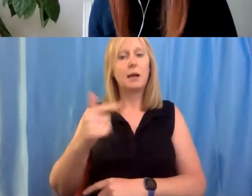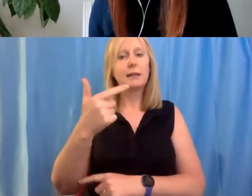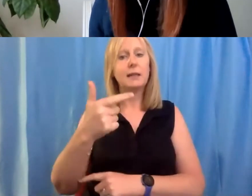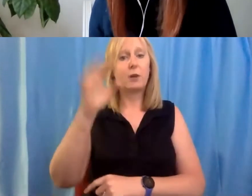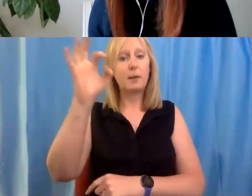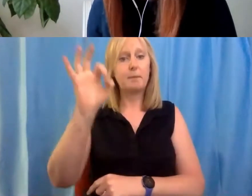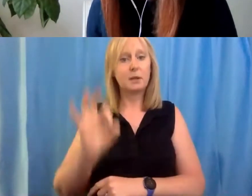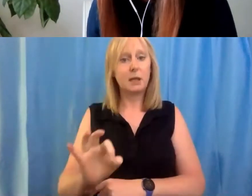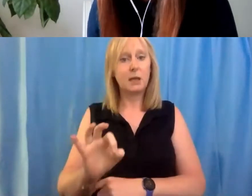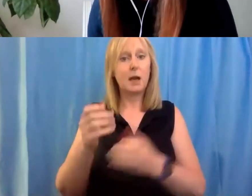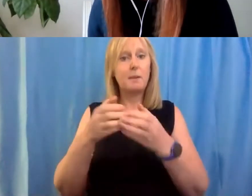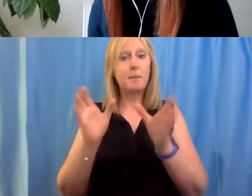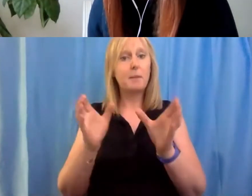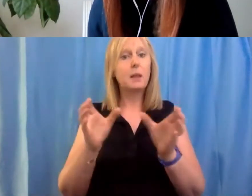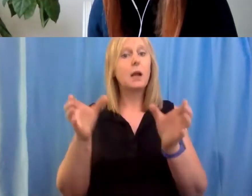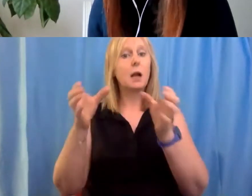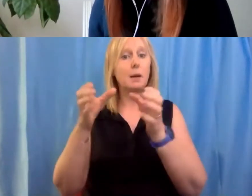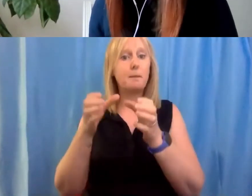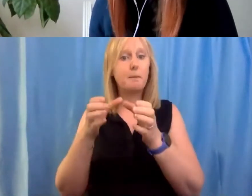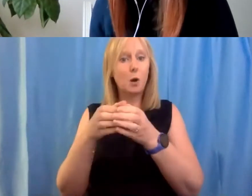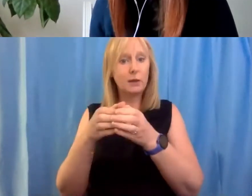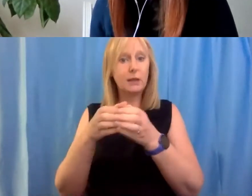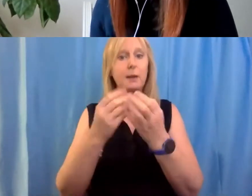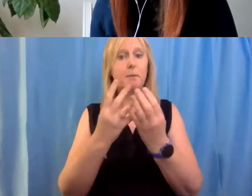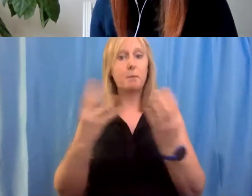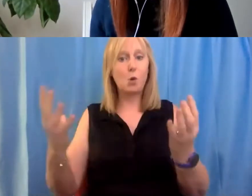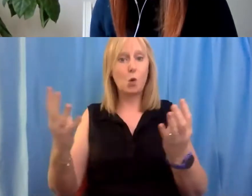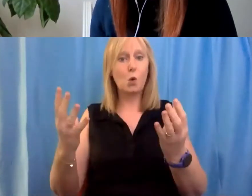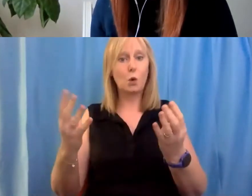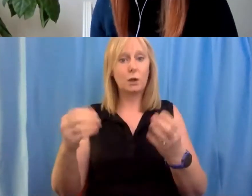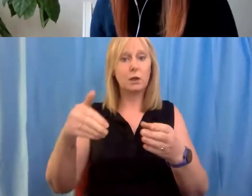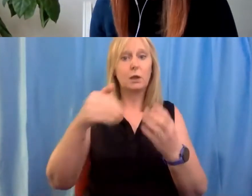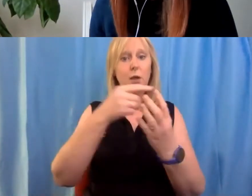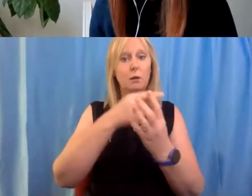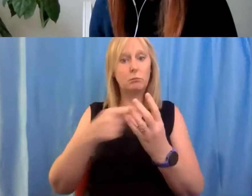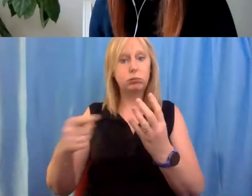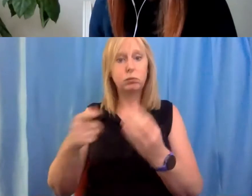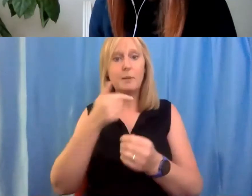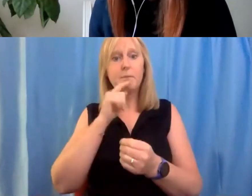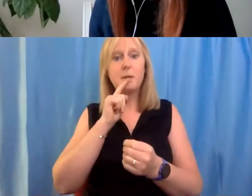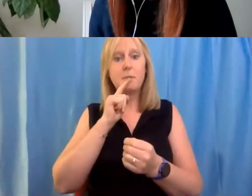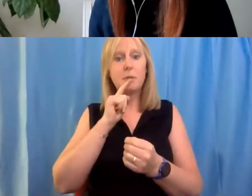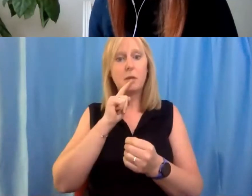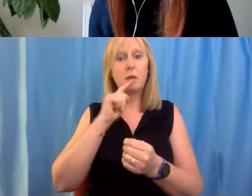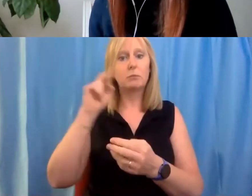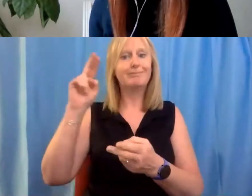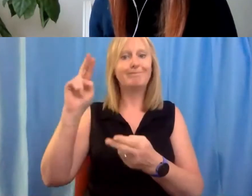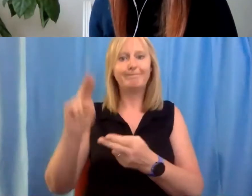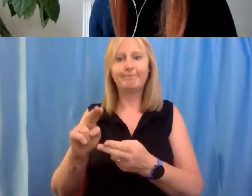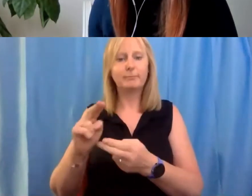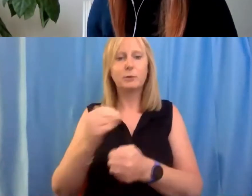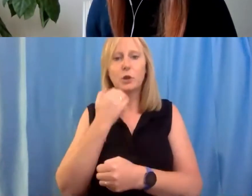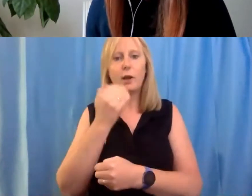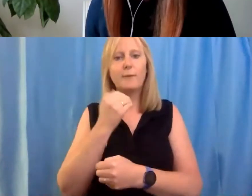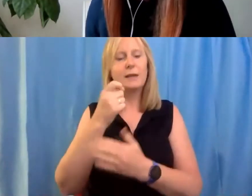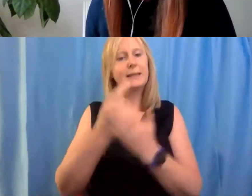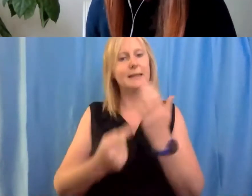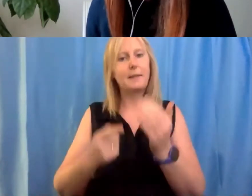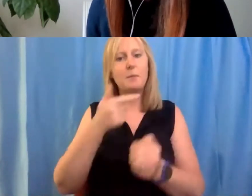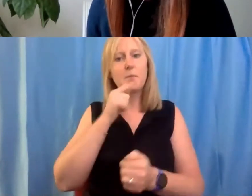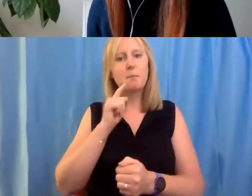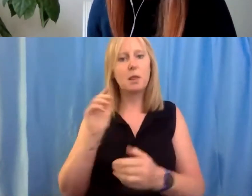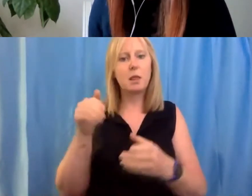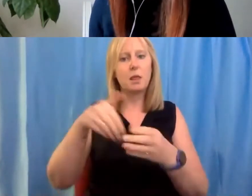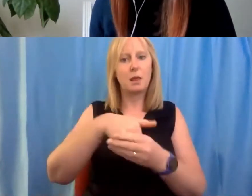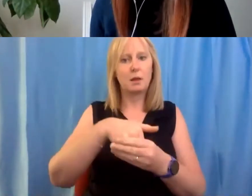public body board appointees identify as disabled. So there's a bit of a discrepancy. And in response, the Scottish